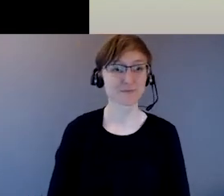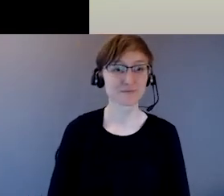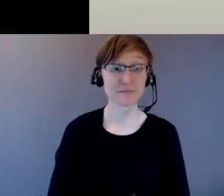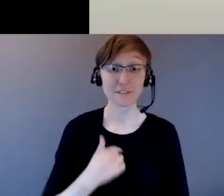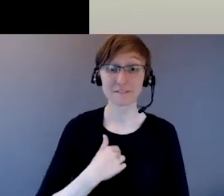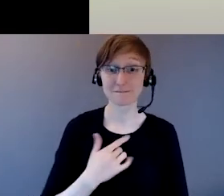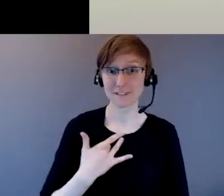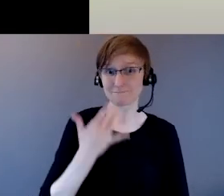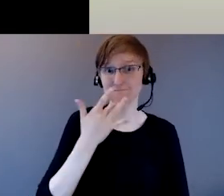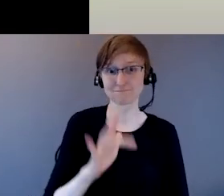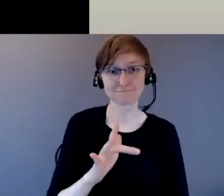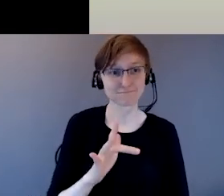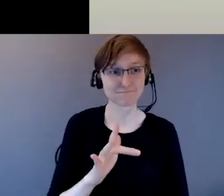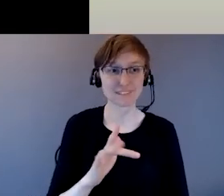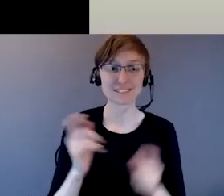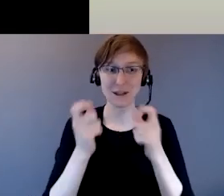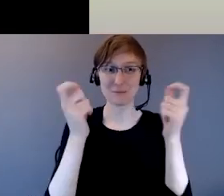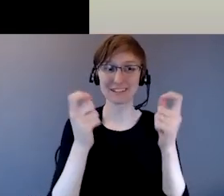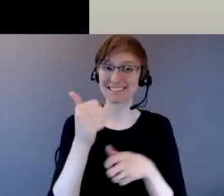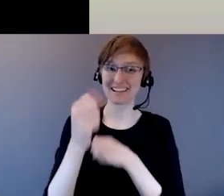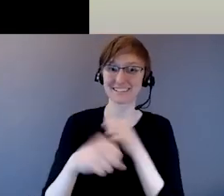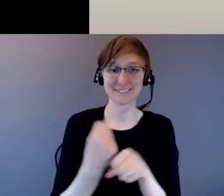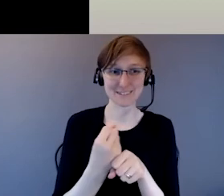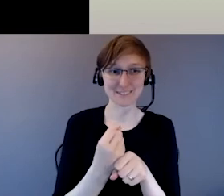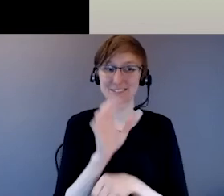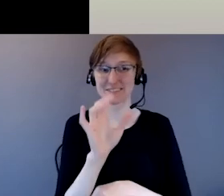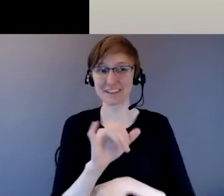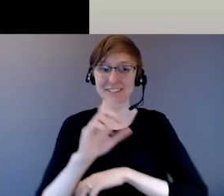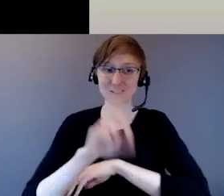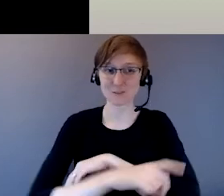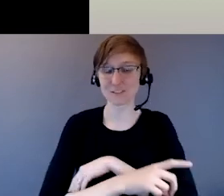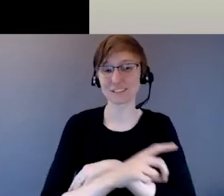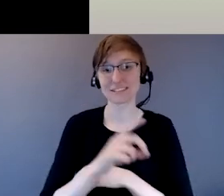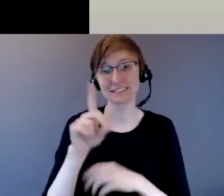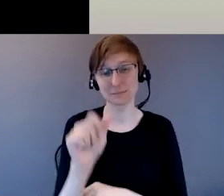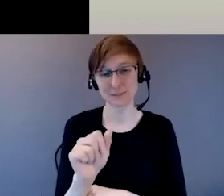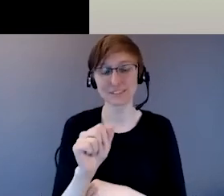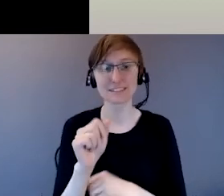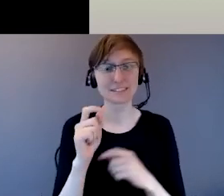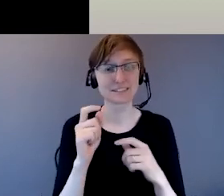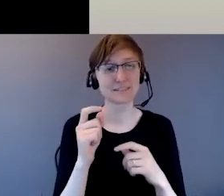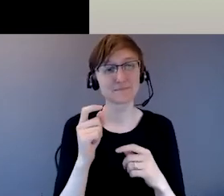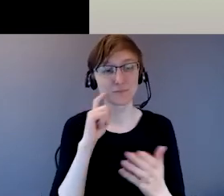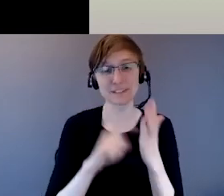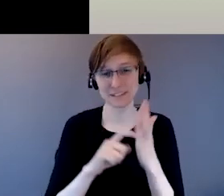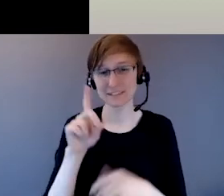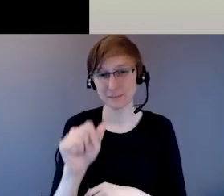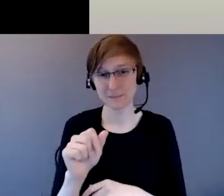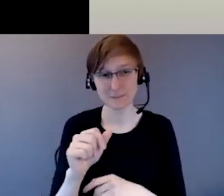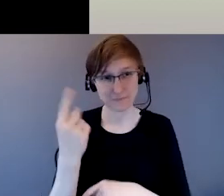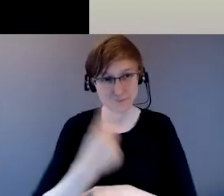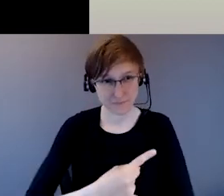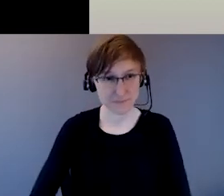10 years of Dolphin Disabilities Mentoring Day, and even more so with CCRW. We have a fantastic partnership because we